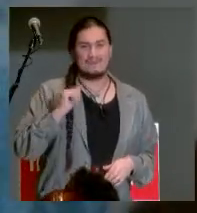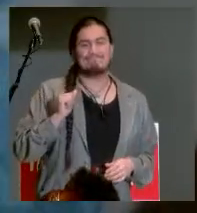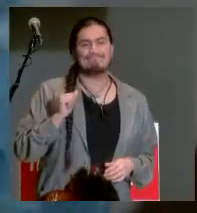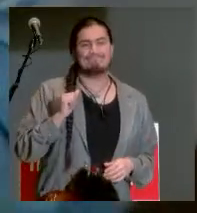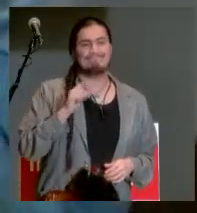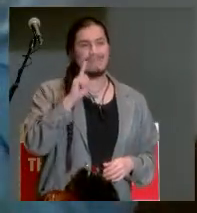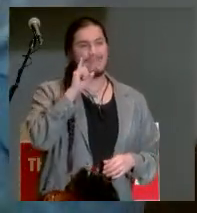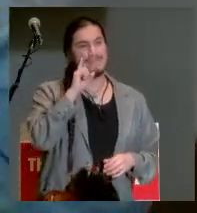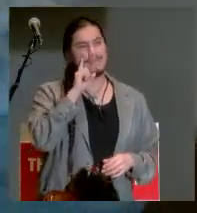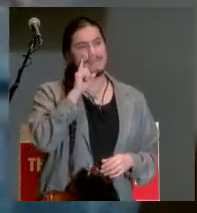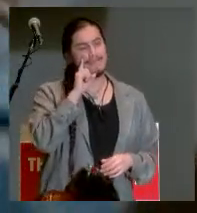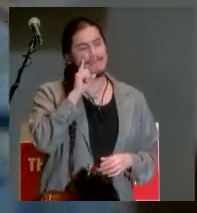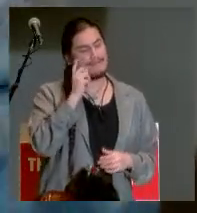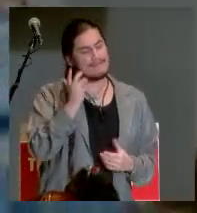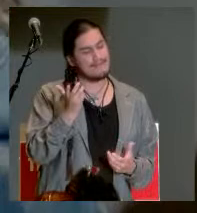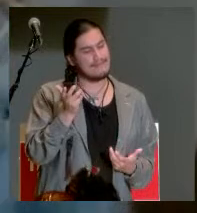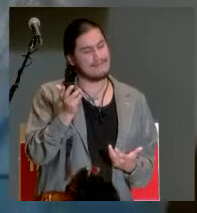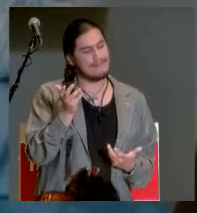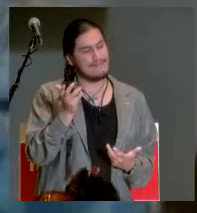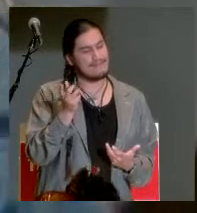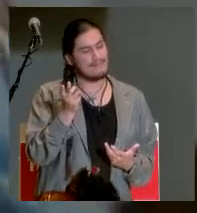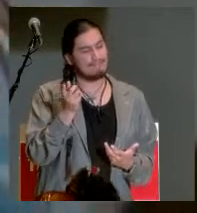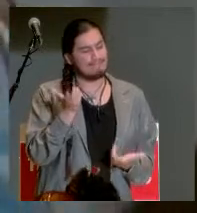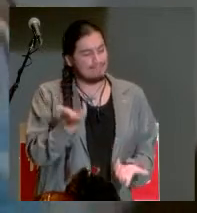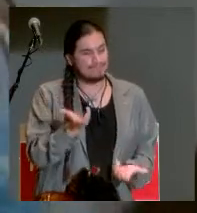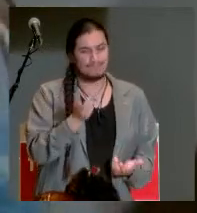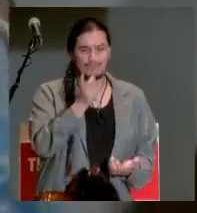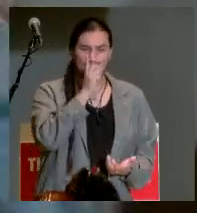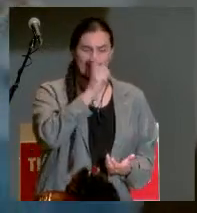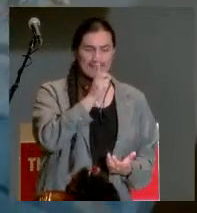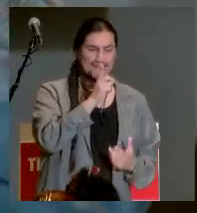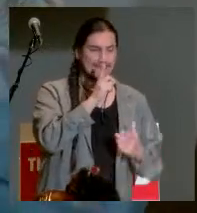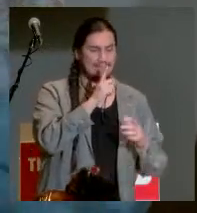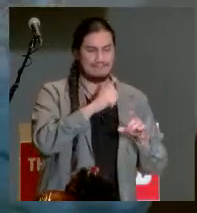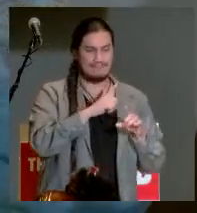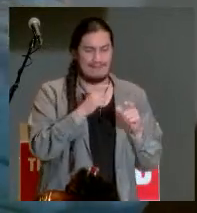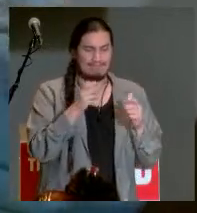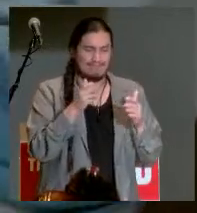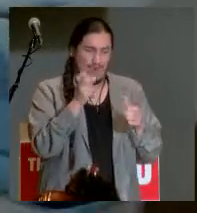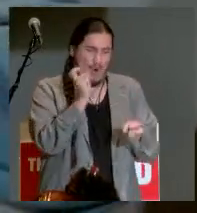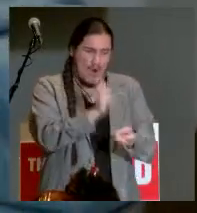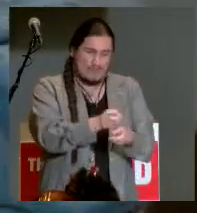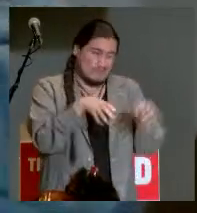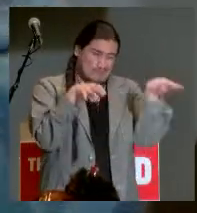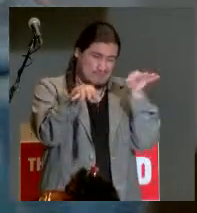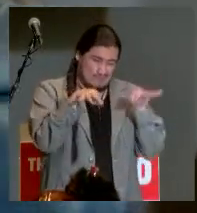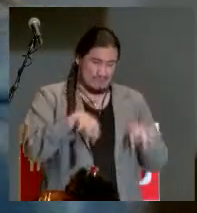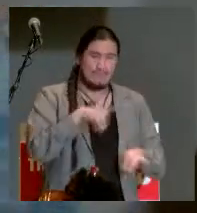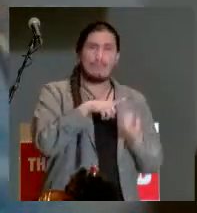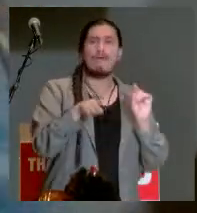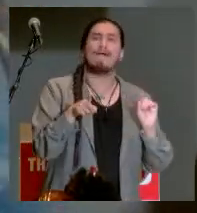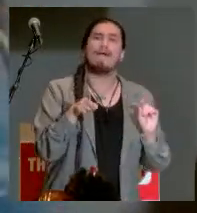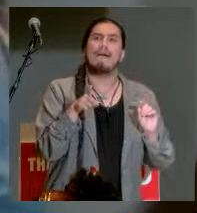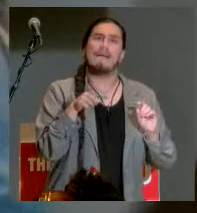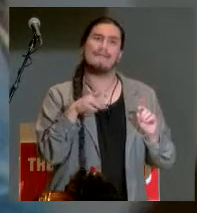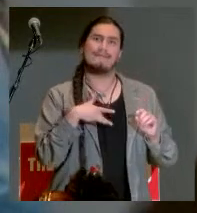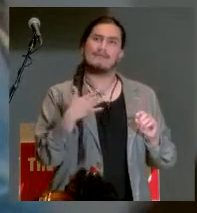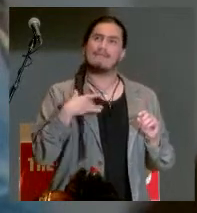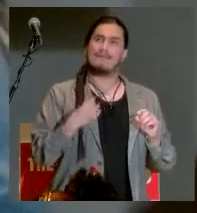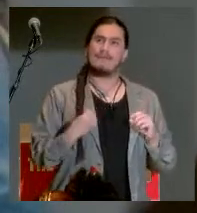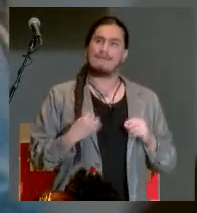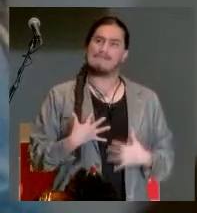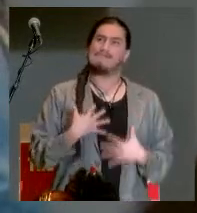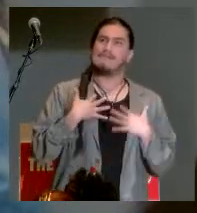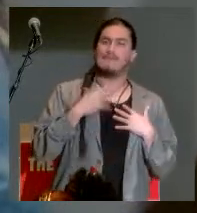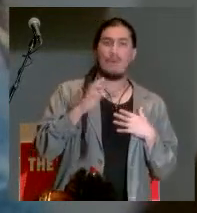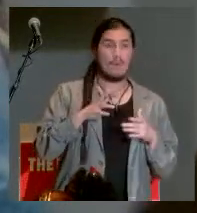I think that they're kind of in a way that I can't really all the way codify, kind of just have an impression or an instinct for it.